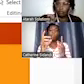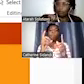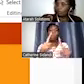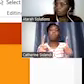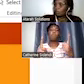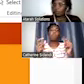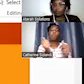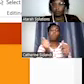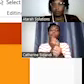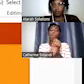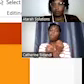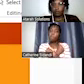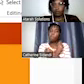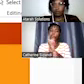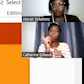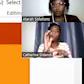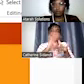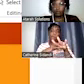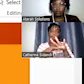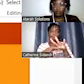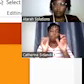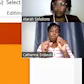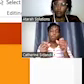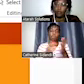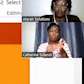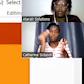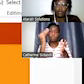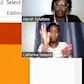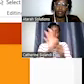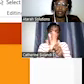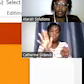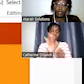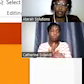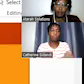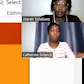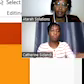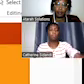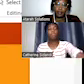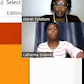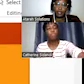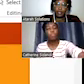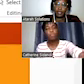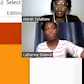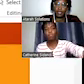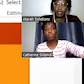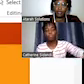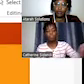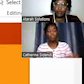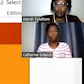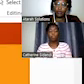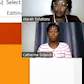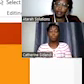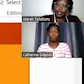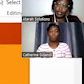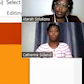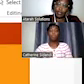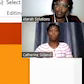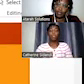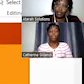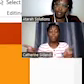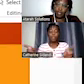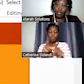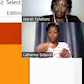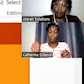are very, very good. You can learn a lot of things. Yeah, and like my therapist said, learn how to draw